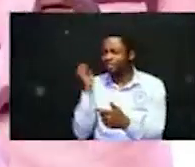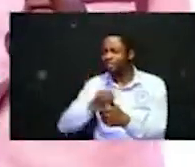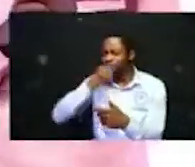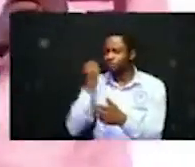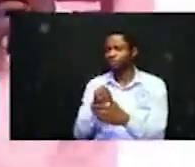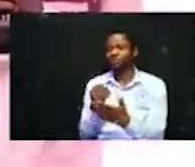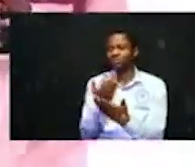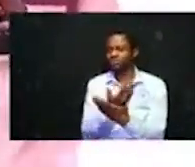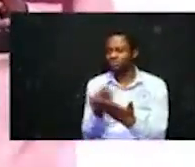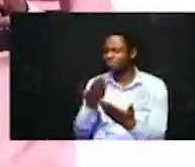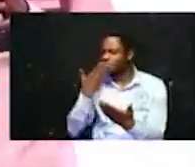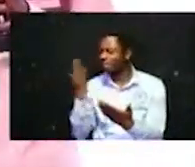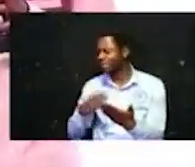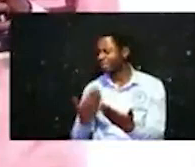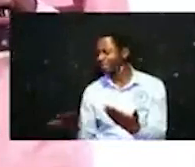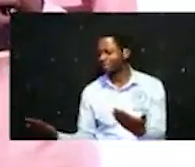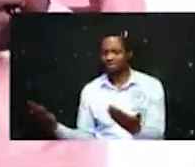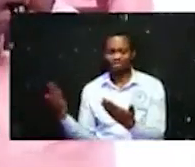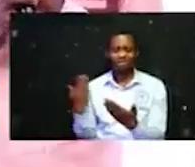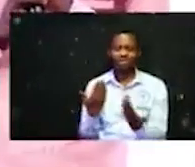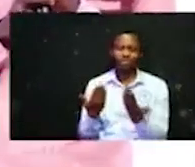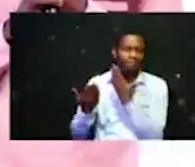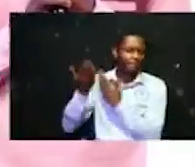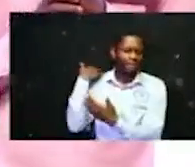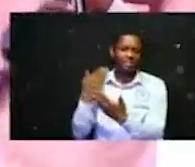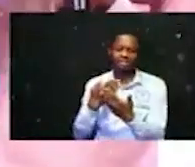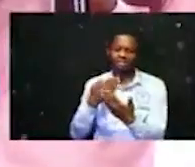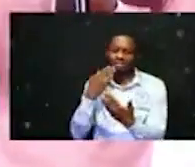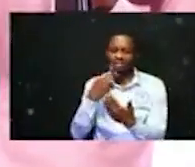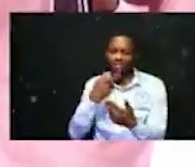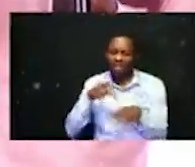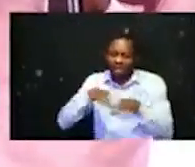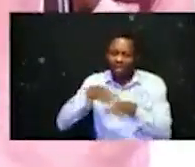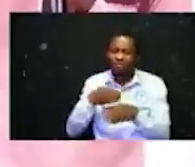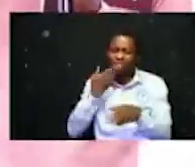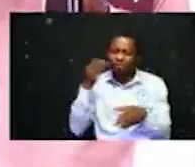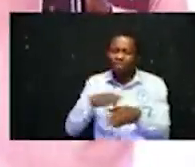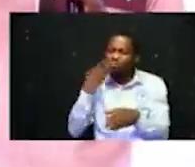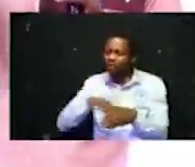all the bad things that we have spoken in the past and in the present,